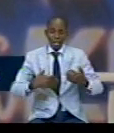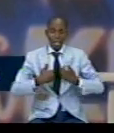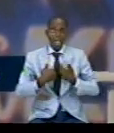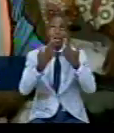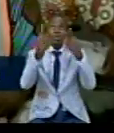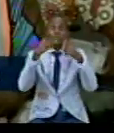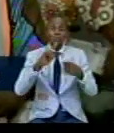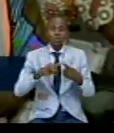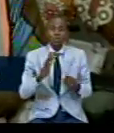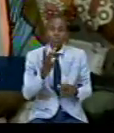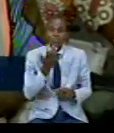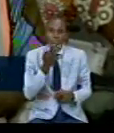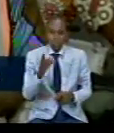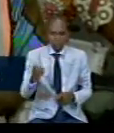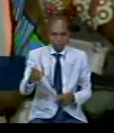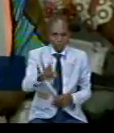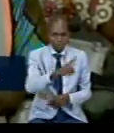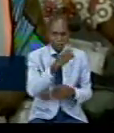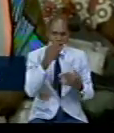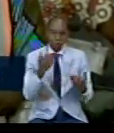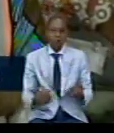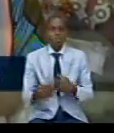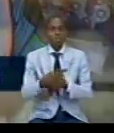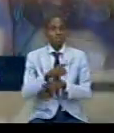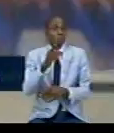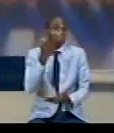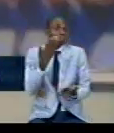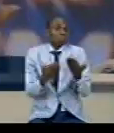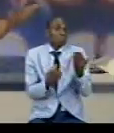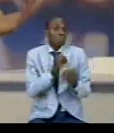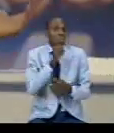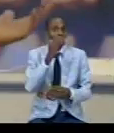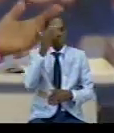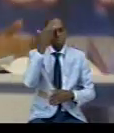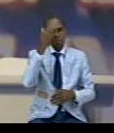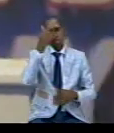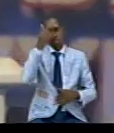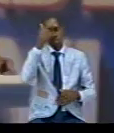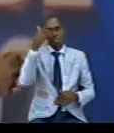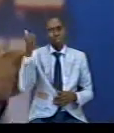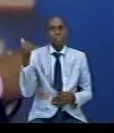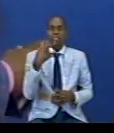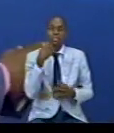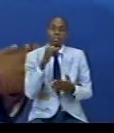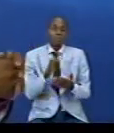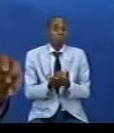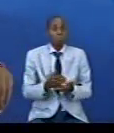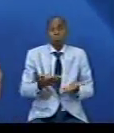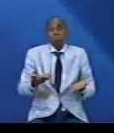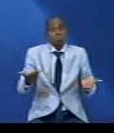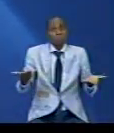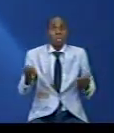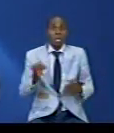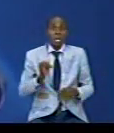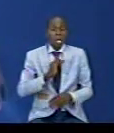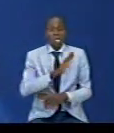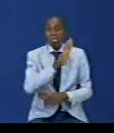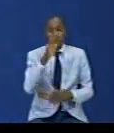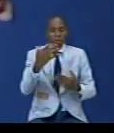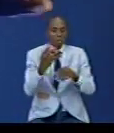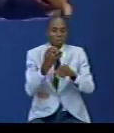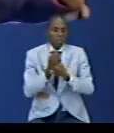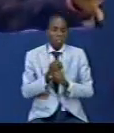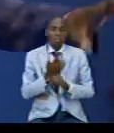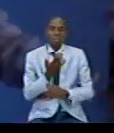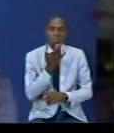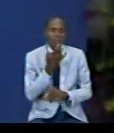today. You may not know, because you said, well, I never have favor from